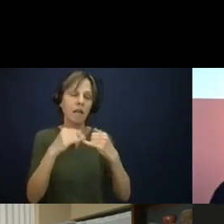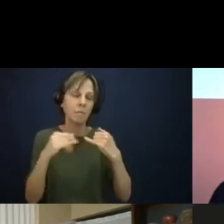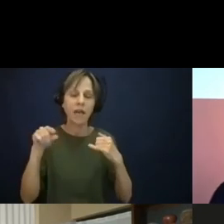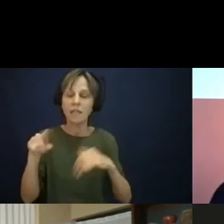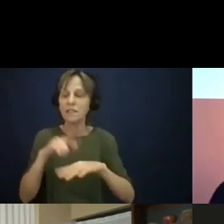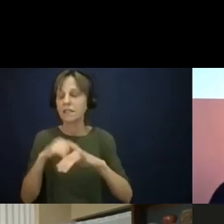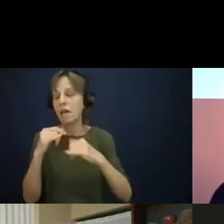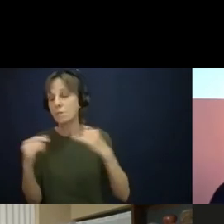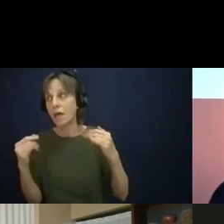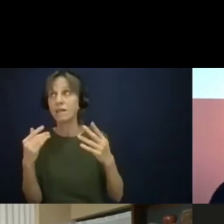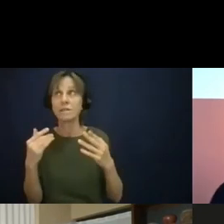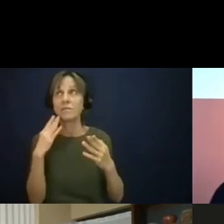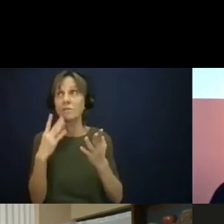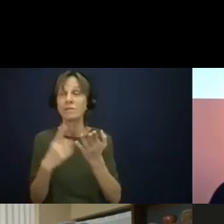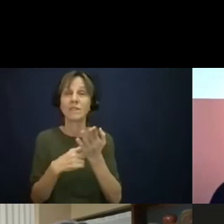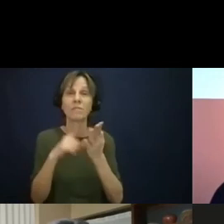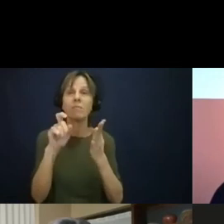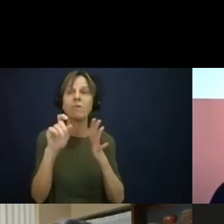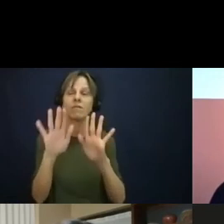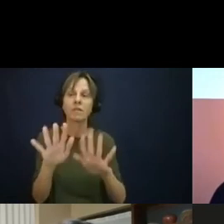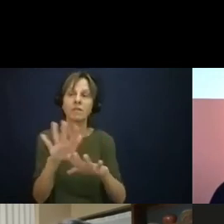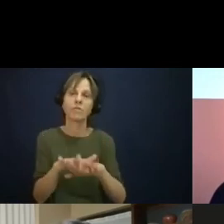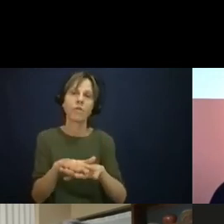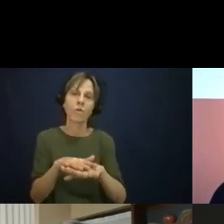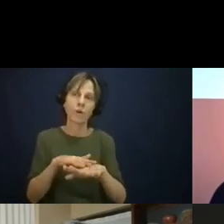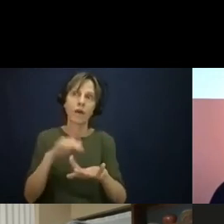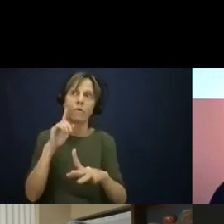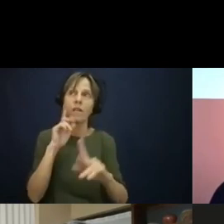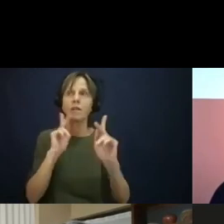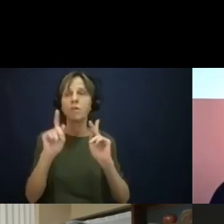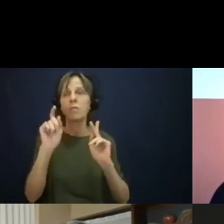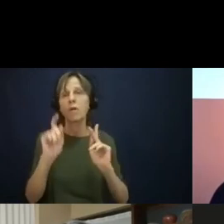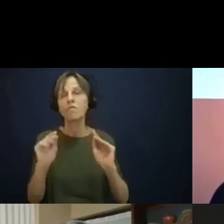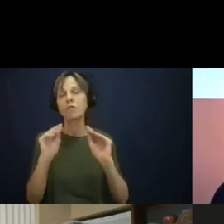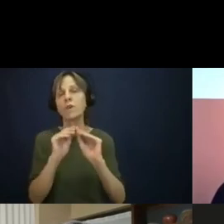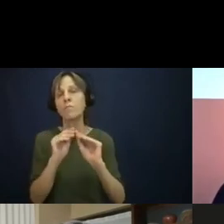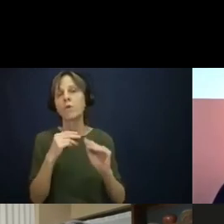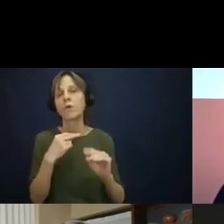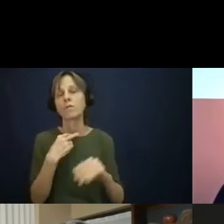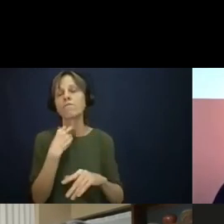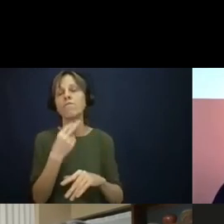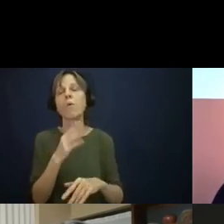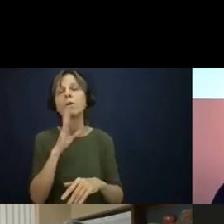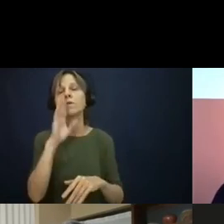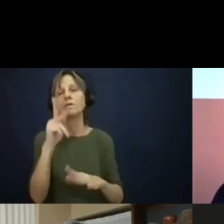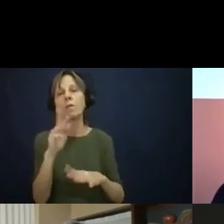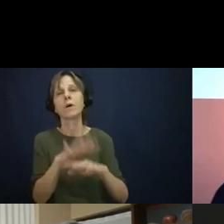And it's like sometimes you really got to slow it down. And I think people have to be more vocal about being able to slow down and